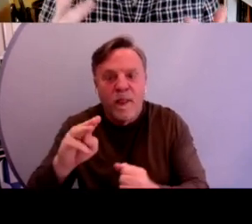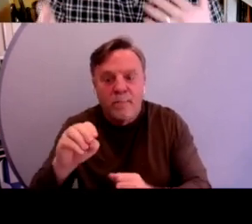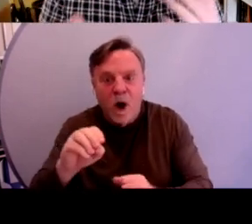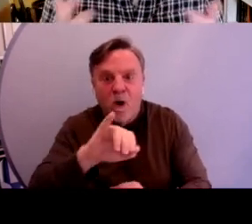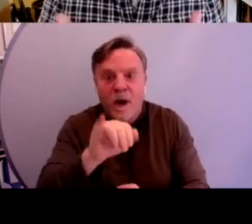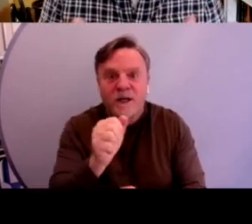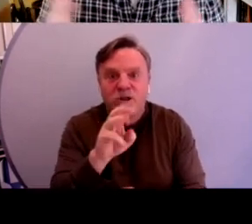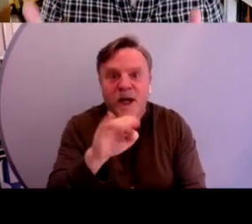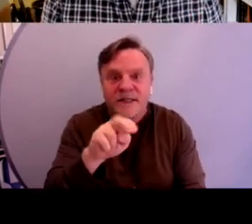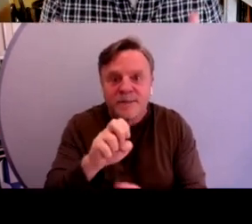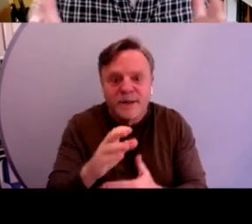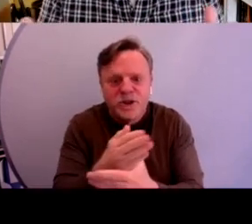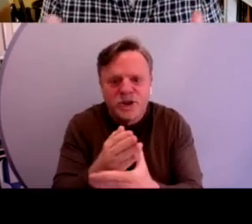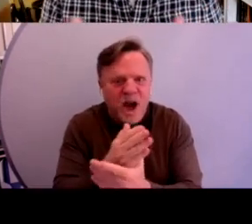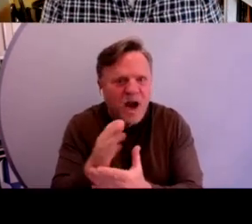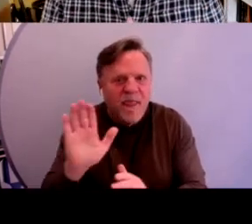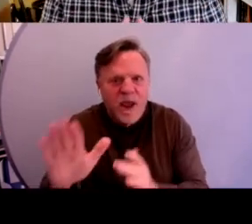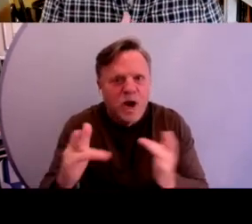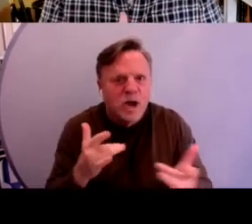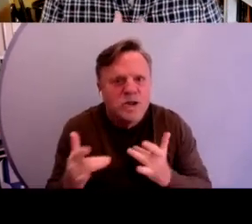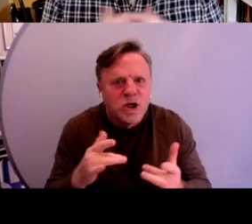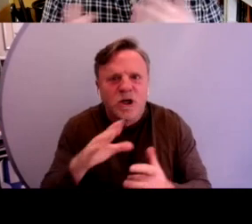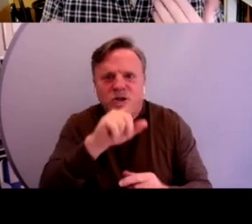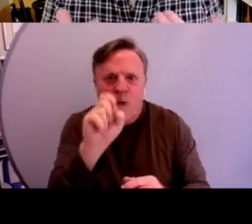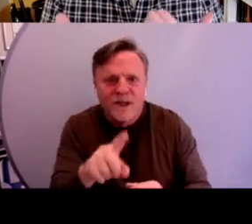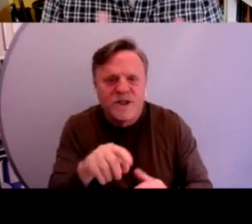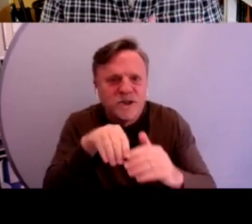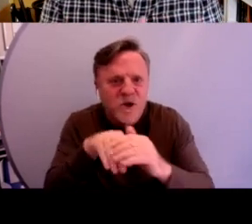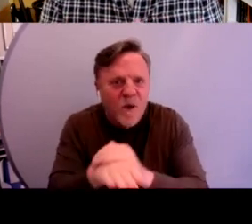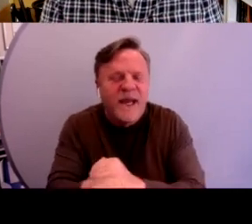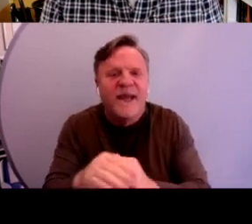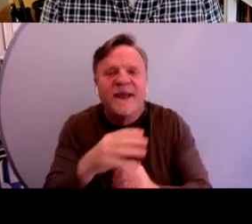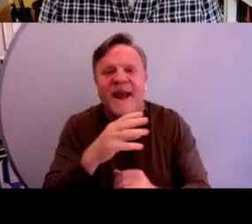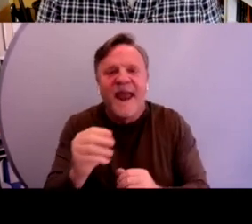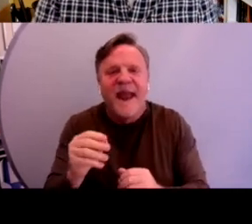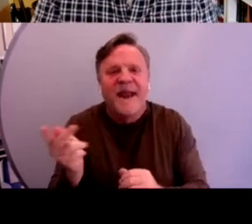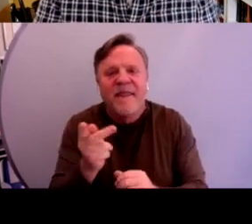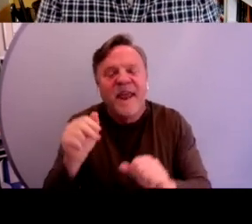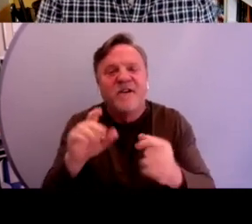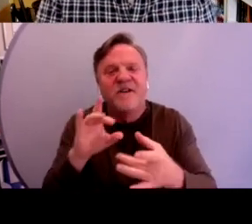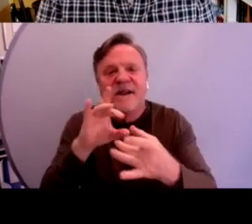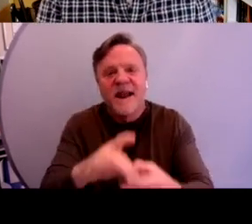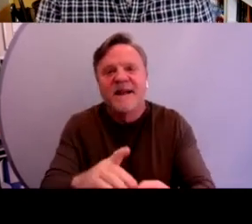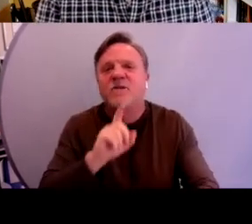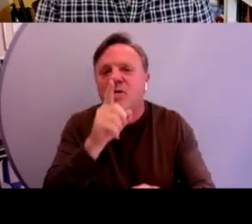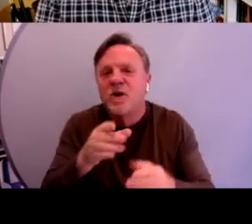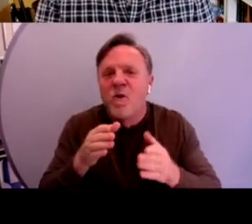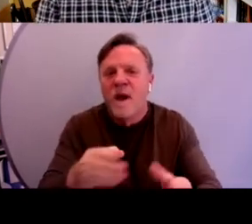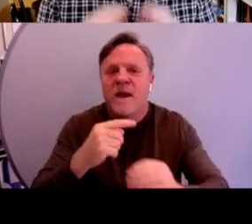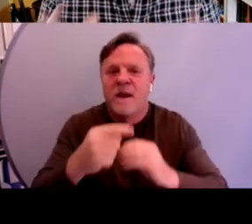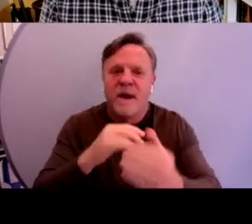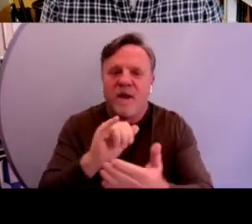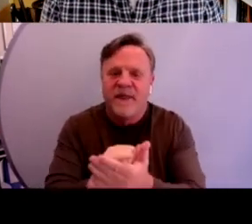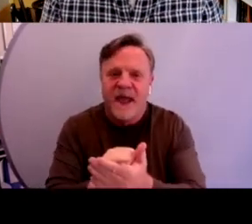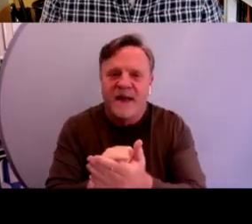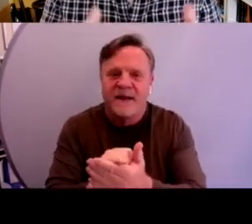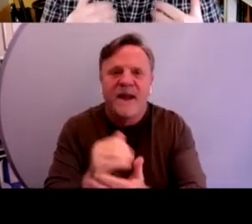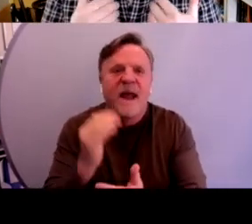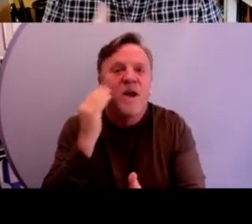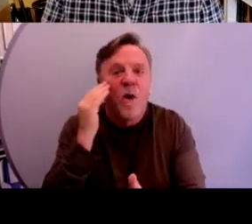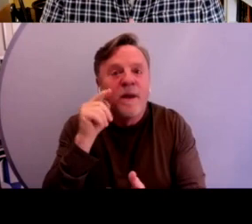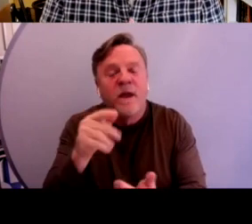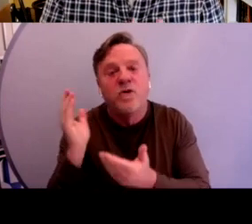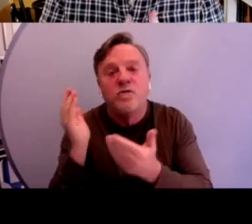about some of their questions or concerns heading into that space, and they were able to connect in a real way about that. And just knowing that you